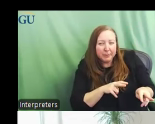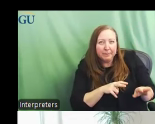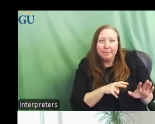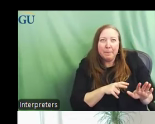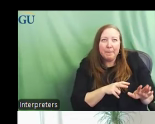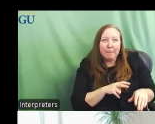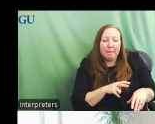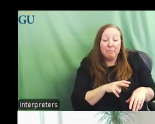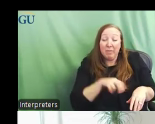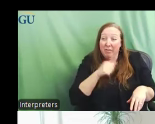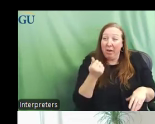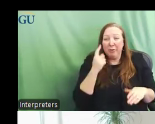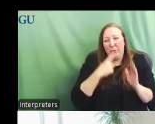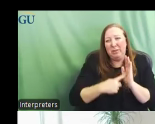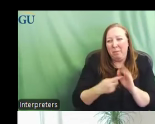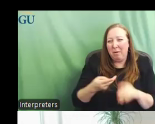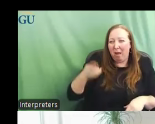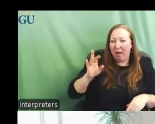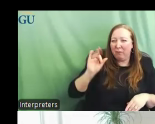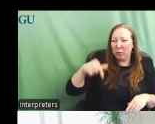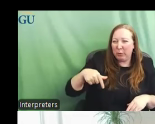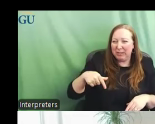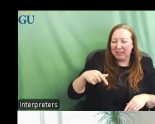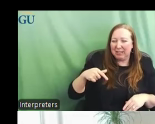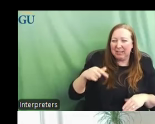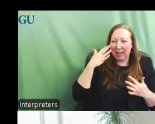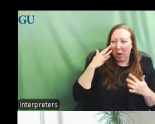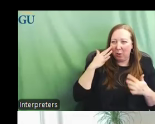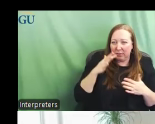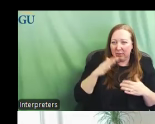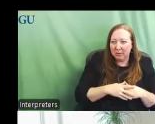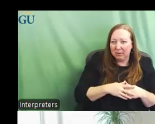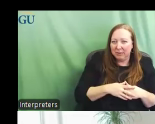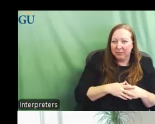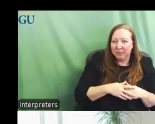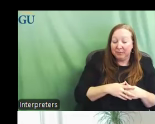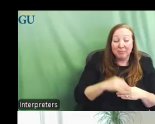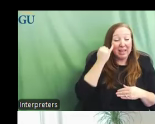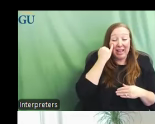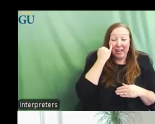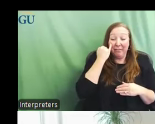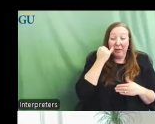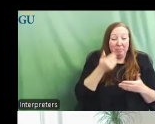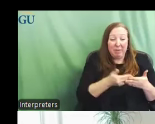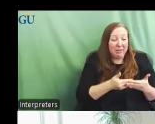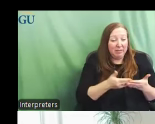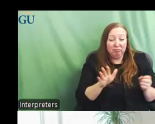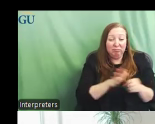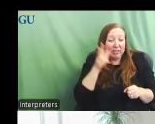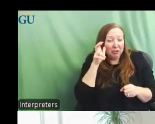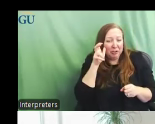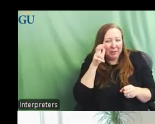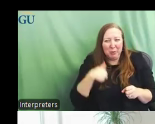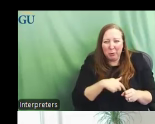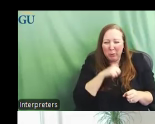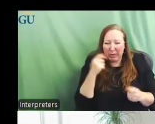speech sounds at high frequency access that maybe we wouldn't consider if there weren't a hearing loss, but we can really draw our attention